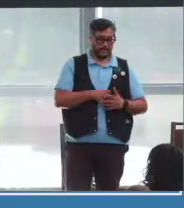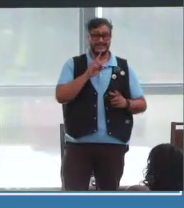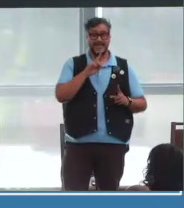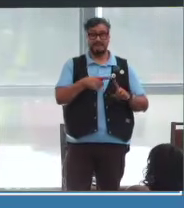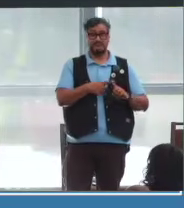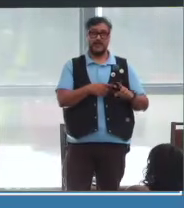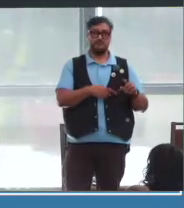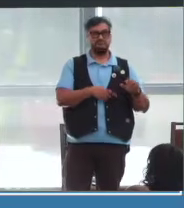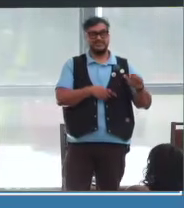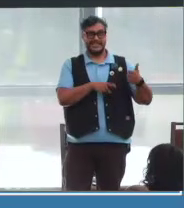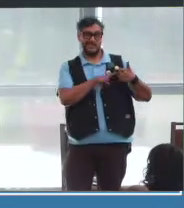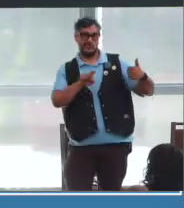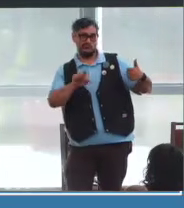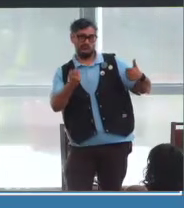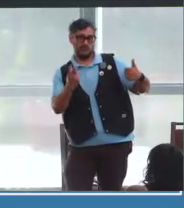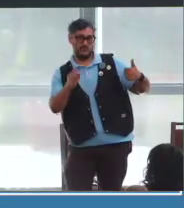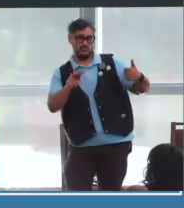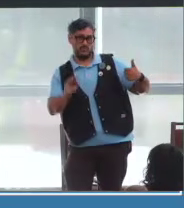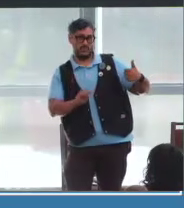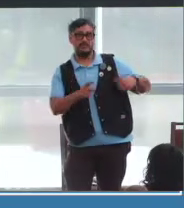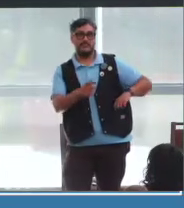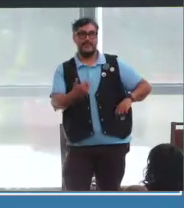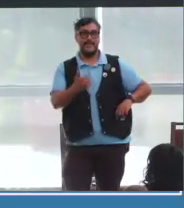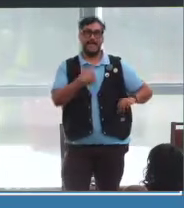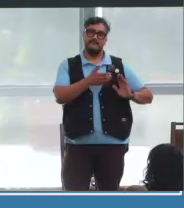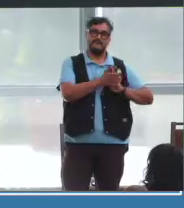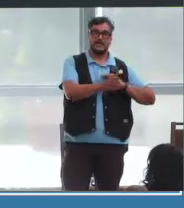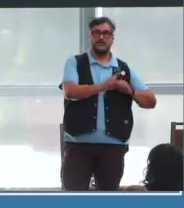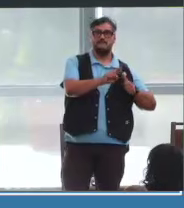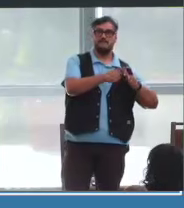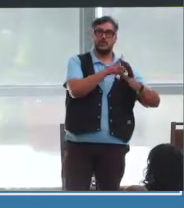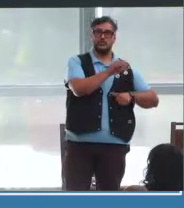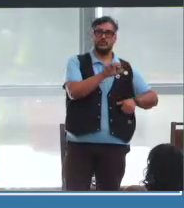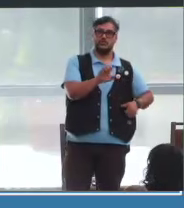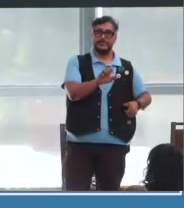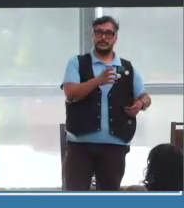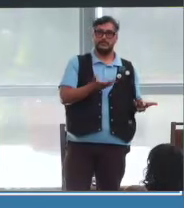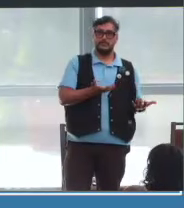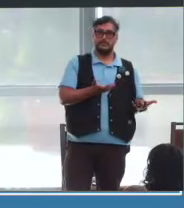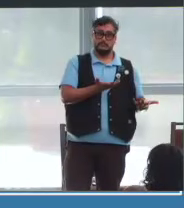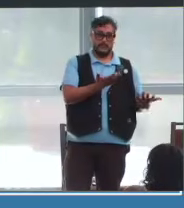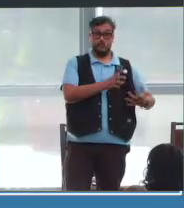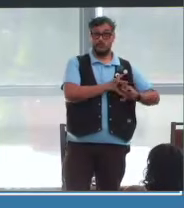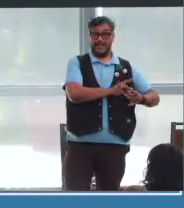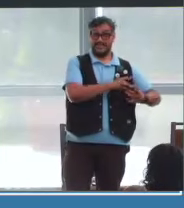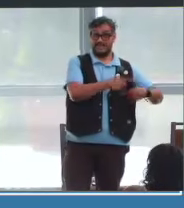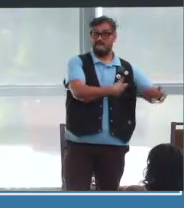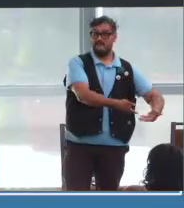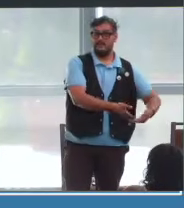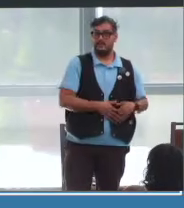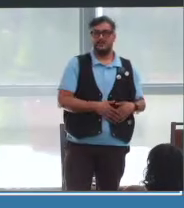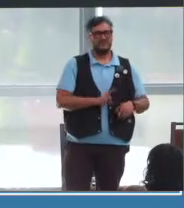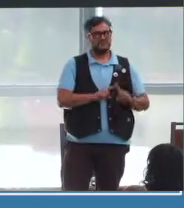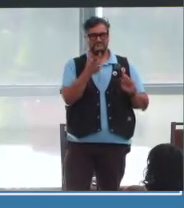to 12% of lupus patients have an effective first degree relative. But what's interesting